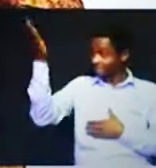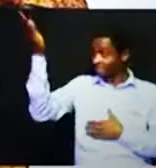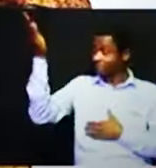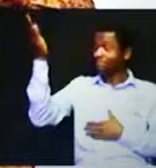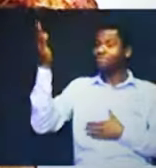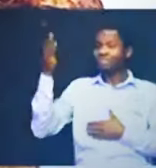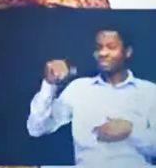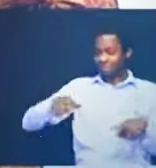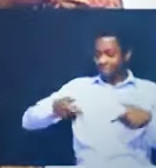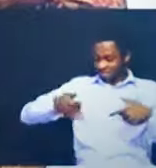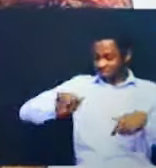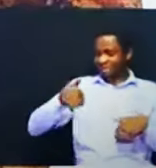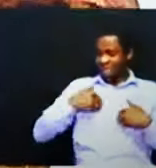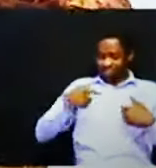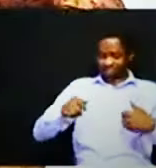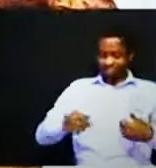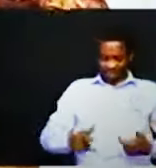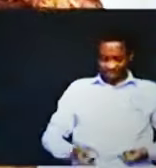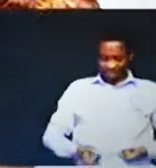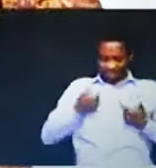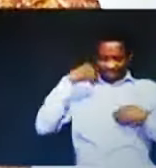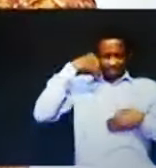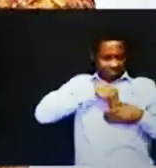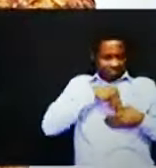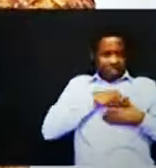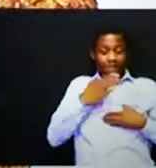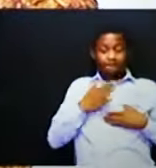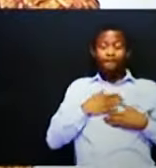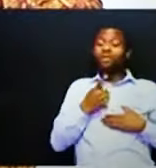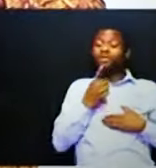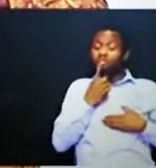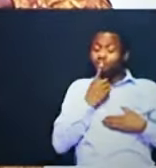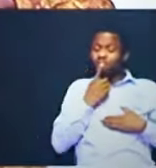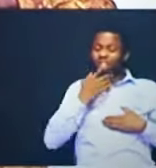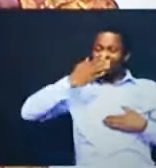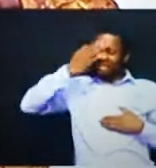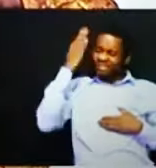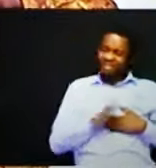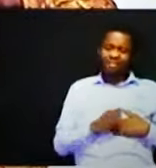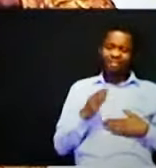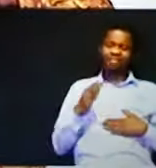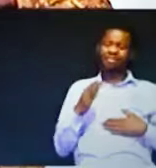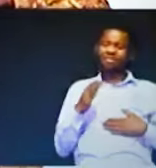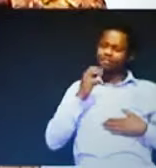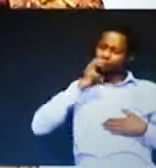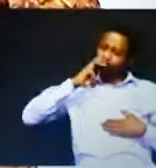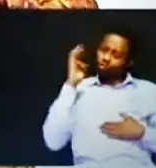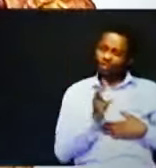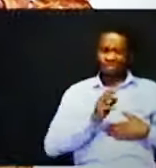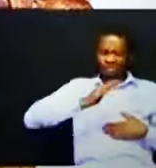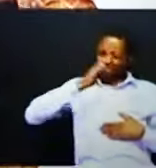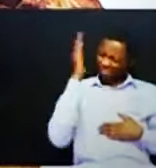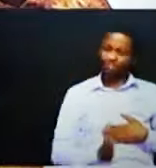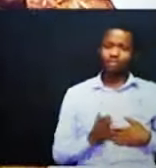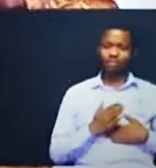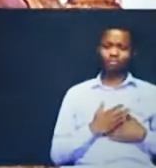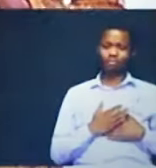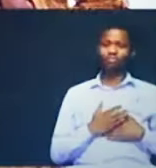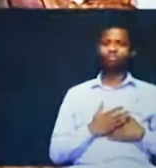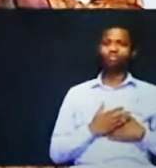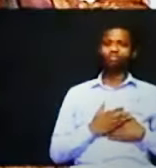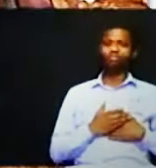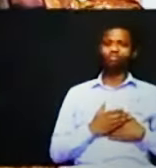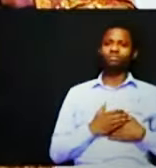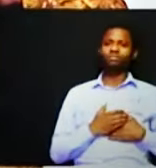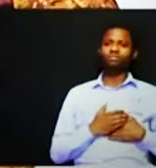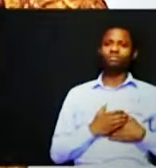I have breath. Na me daso wo ahome ewo mi mu yi. My lips will not say anything wicked. Ma no renka